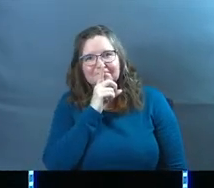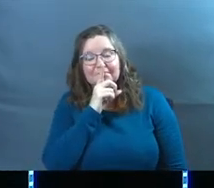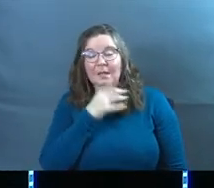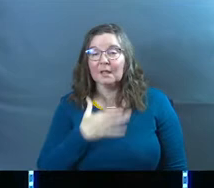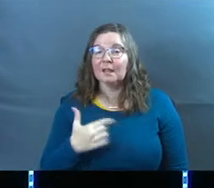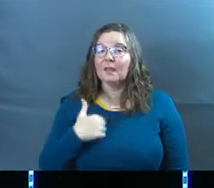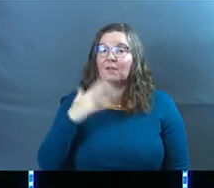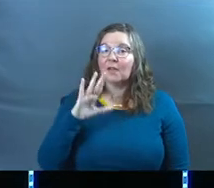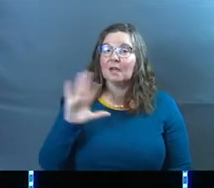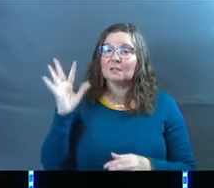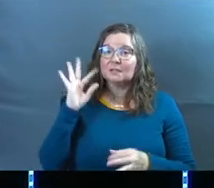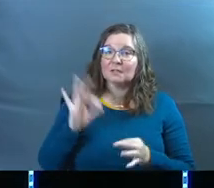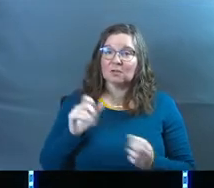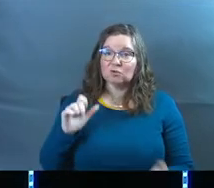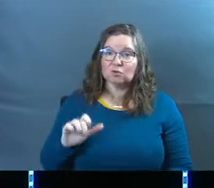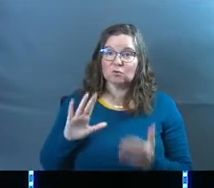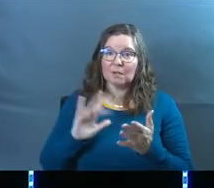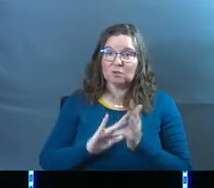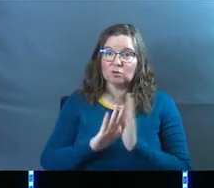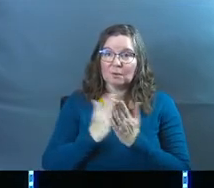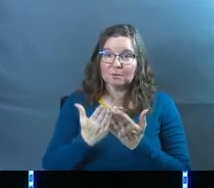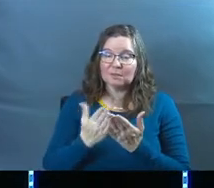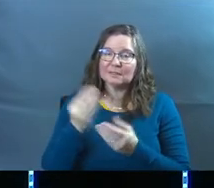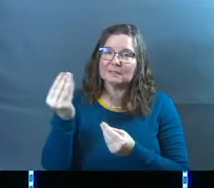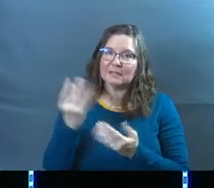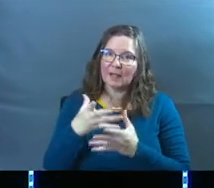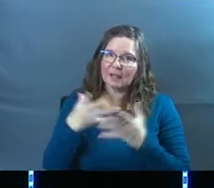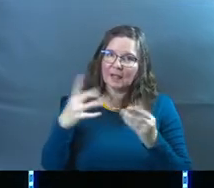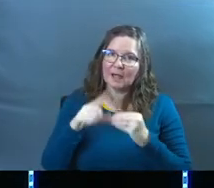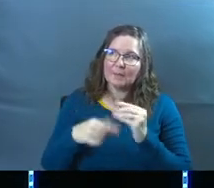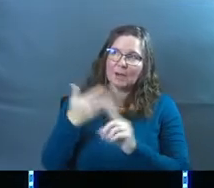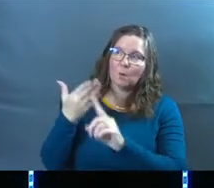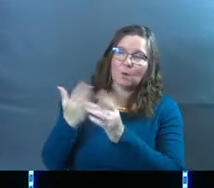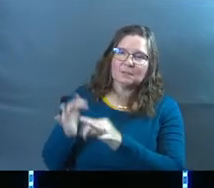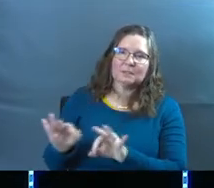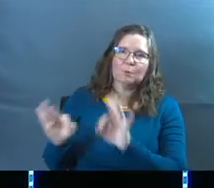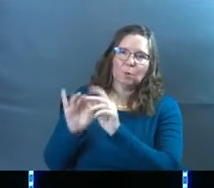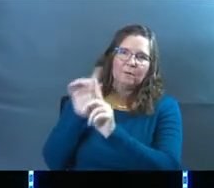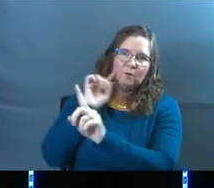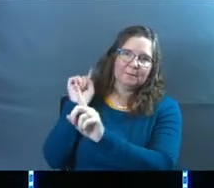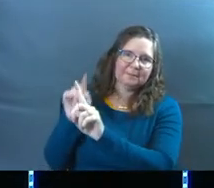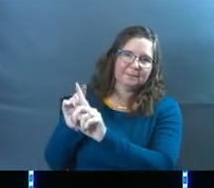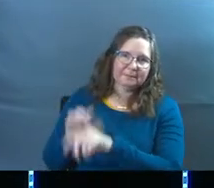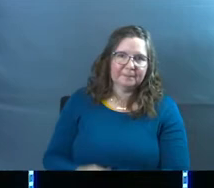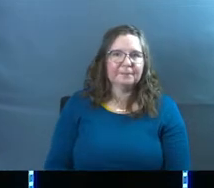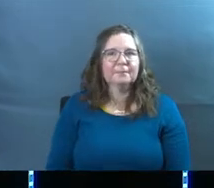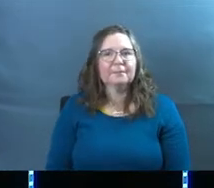The things that God chooses to address in the scripture tell us a lot about what's important.